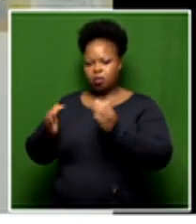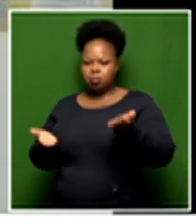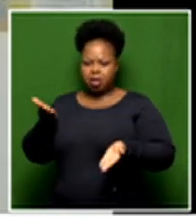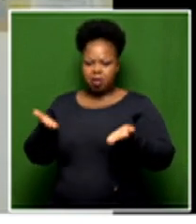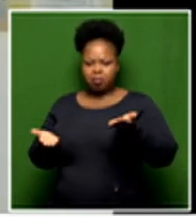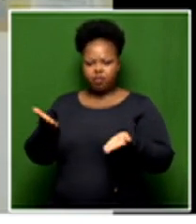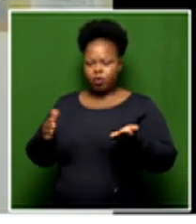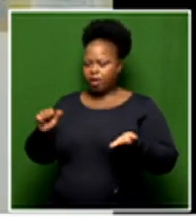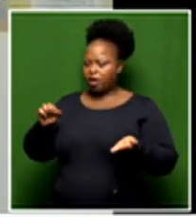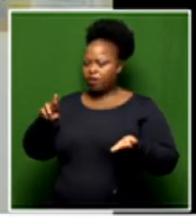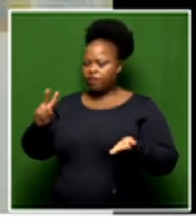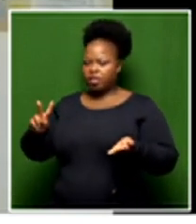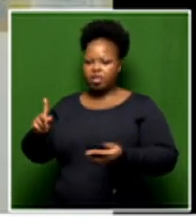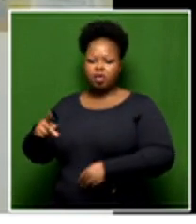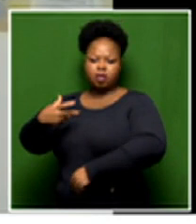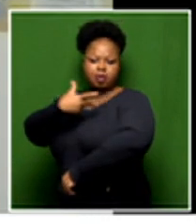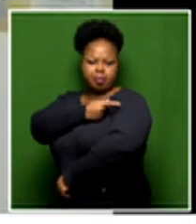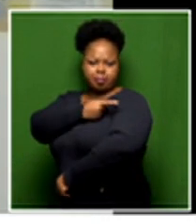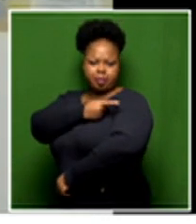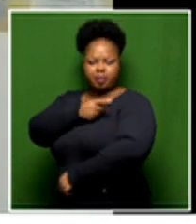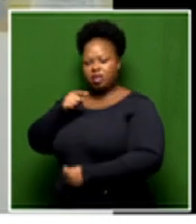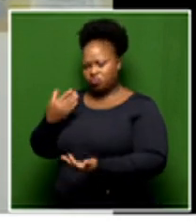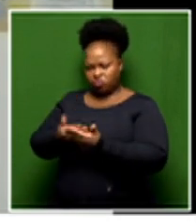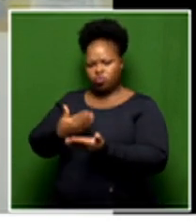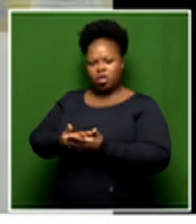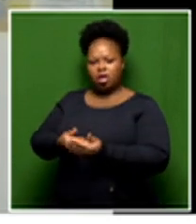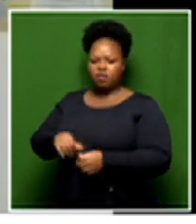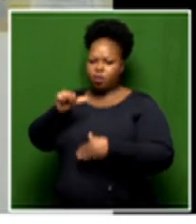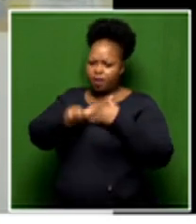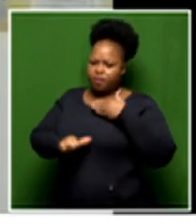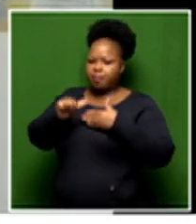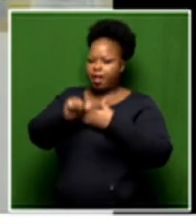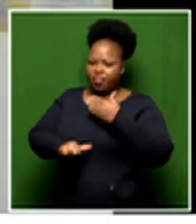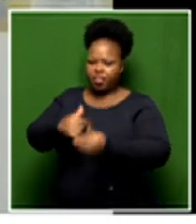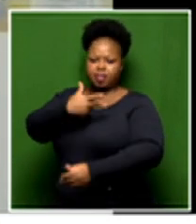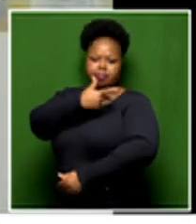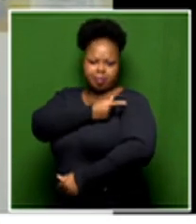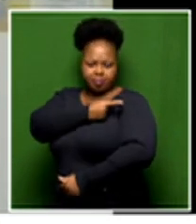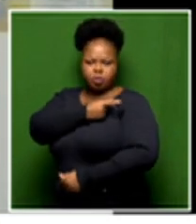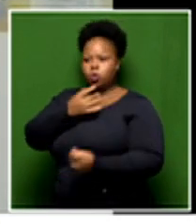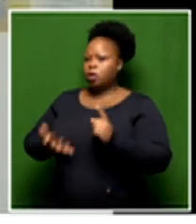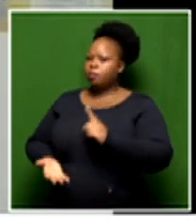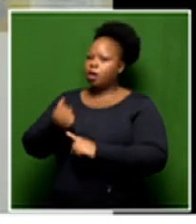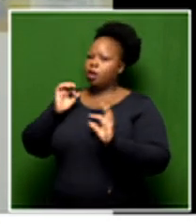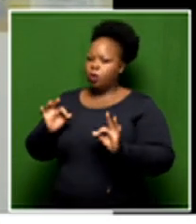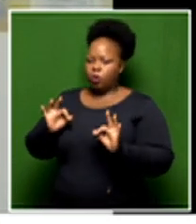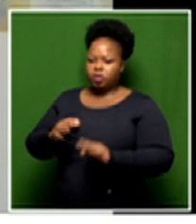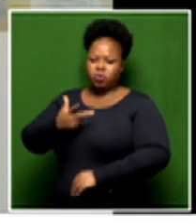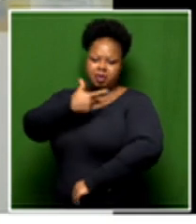long-acting antiretroviral injectable that can be taken monthly, so that's quite a breakthrough, a